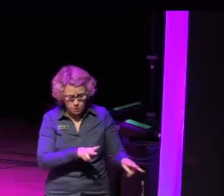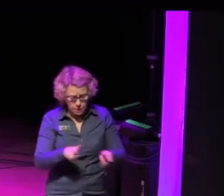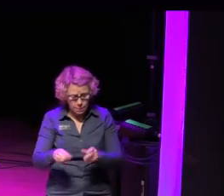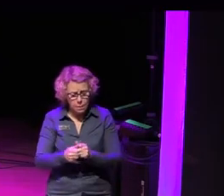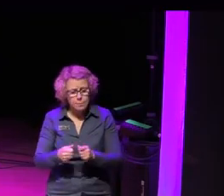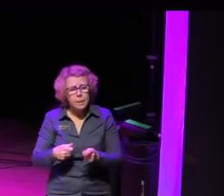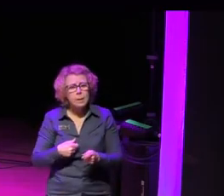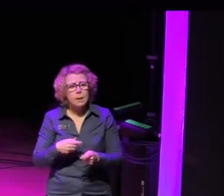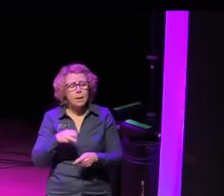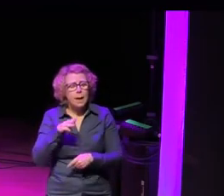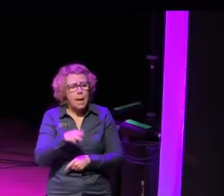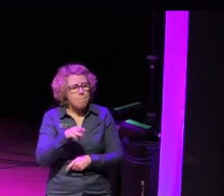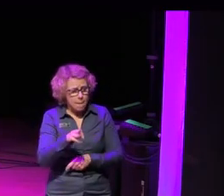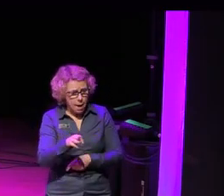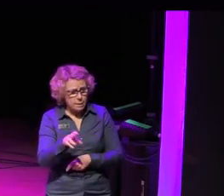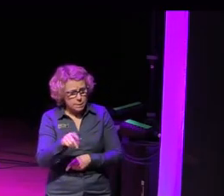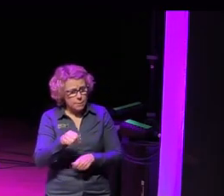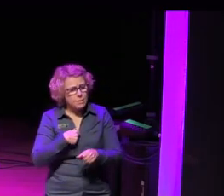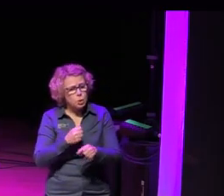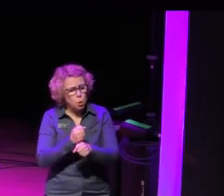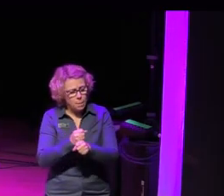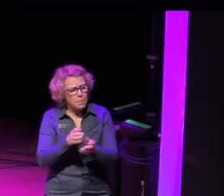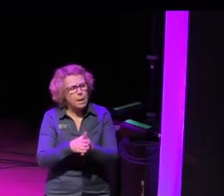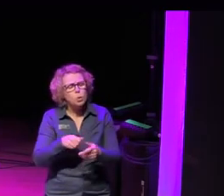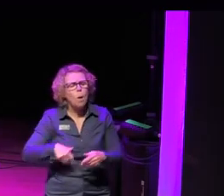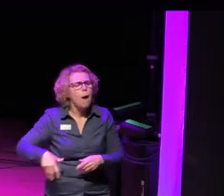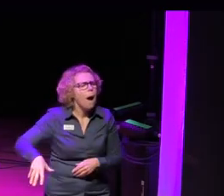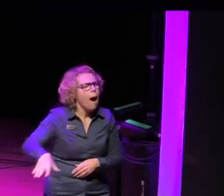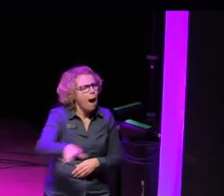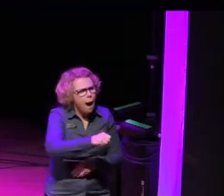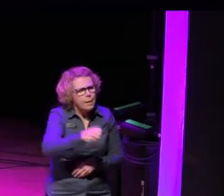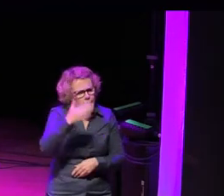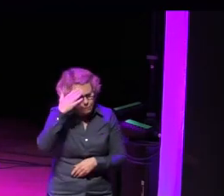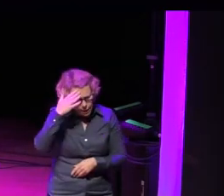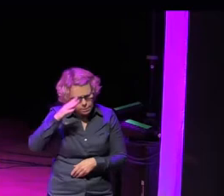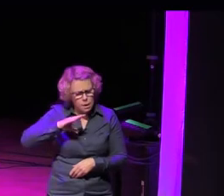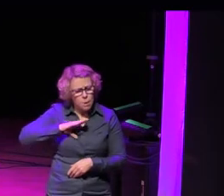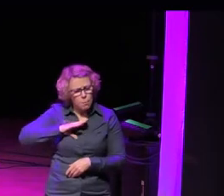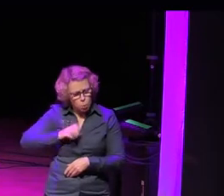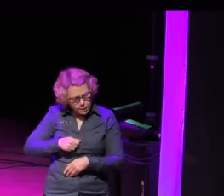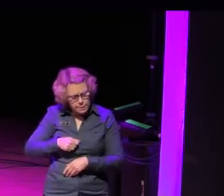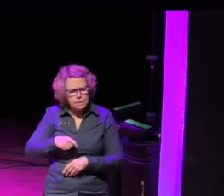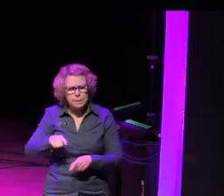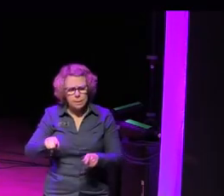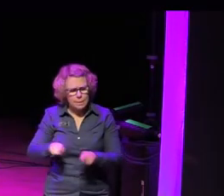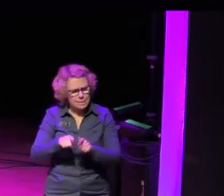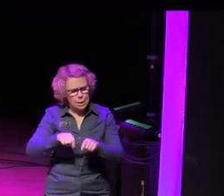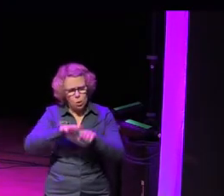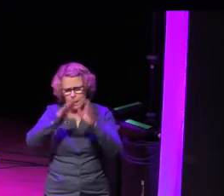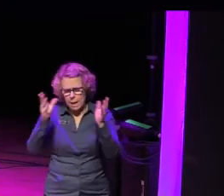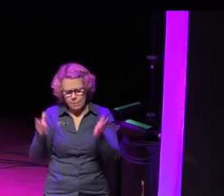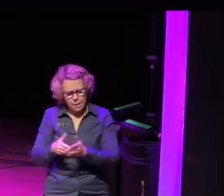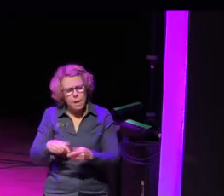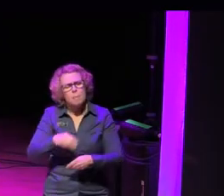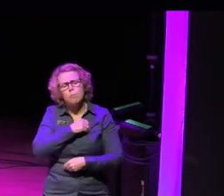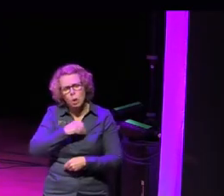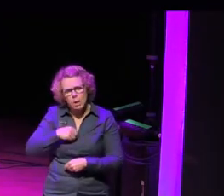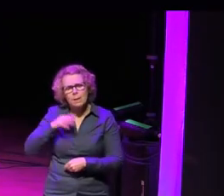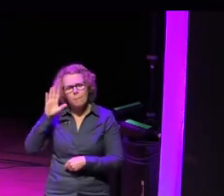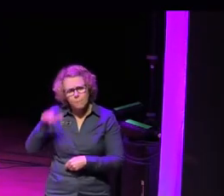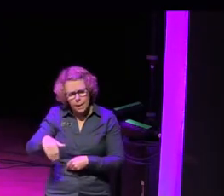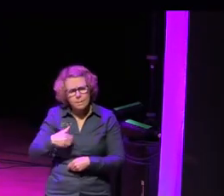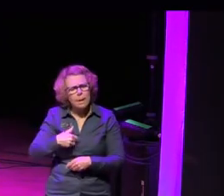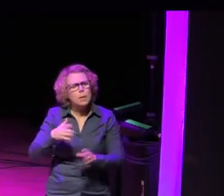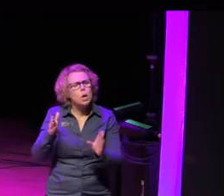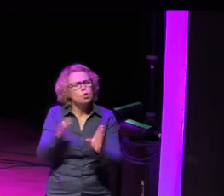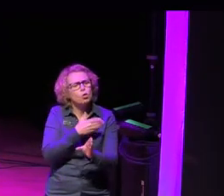human rights environment, everybody knows, the police, most people in the world, the authorities, know that